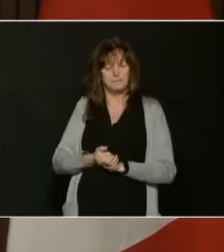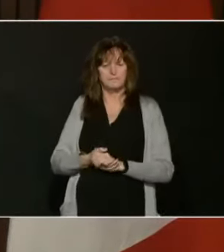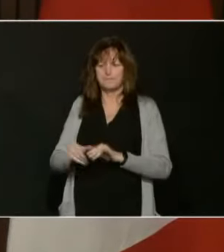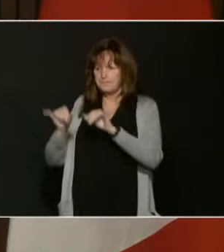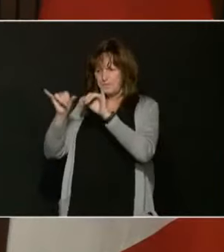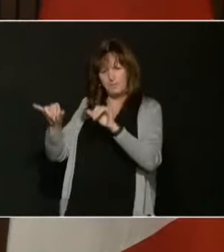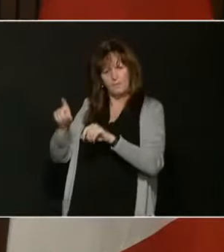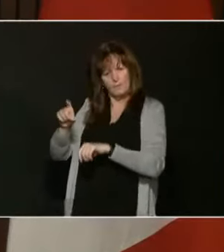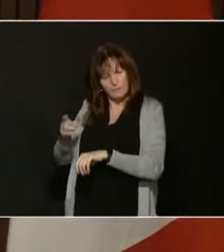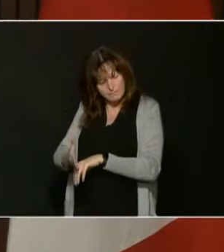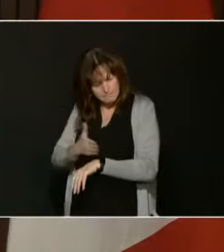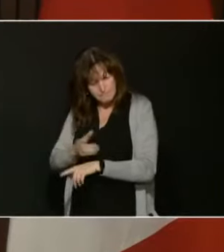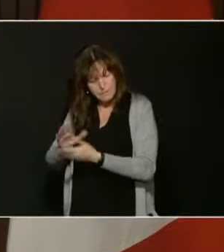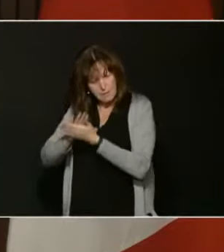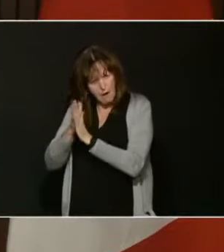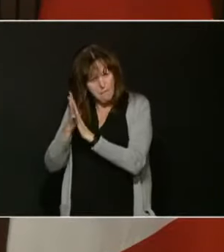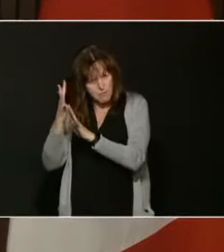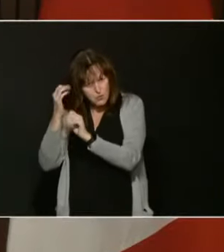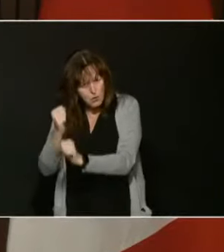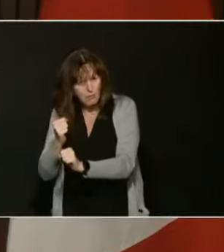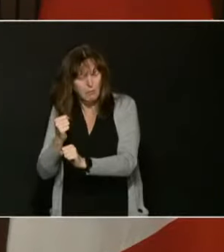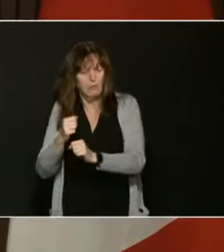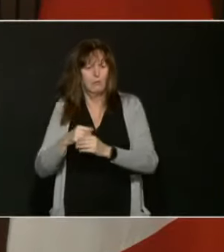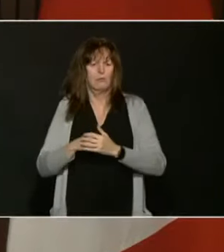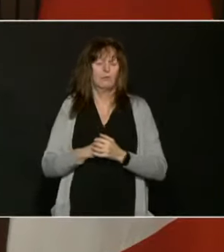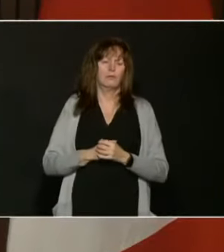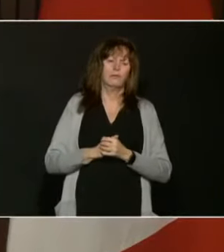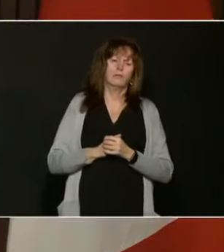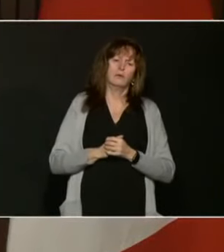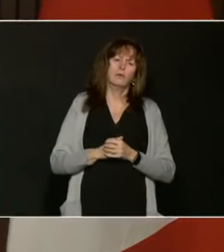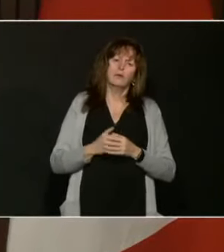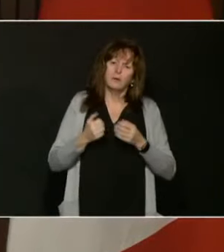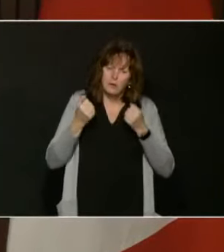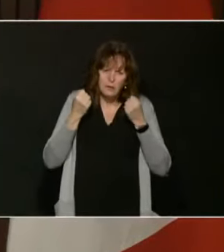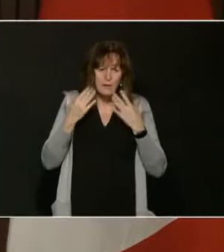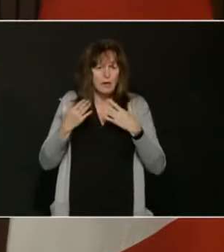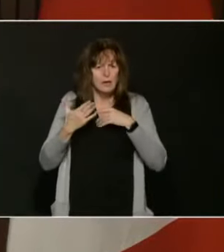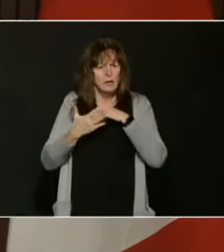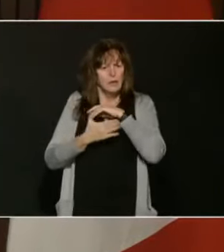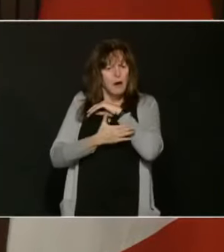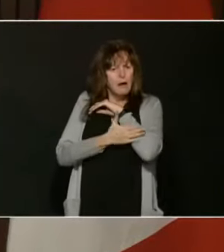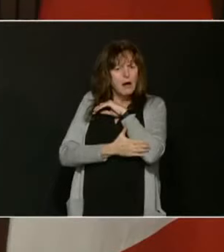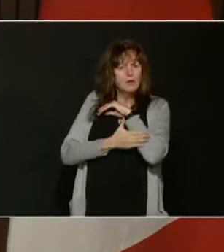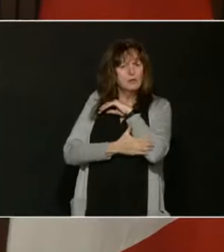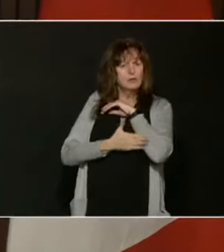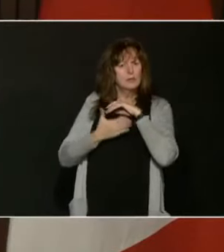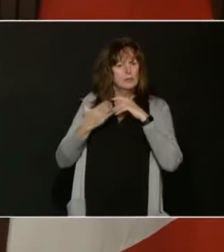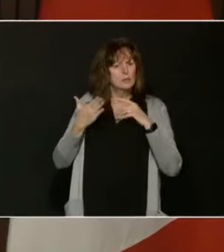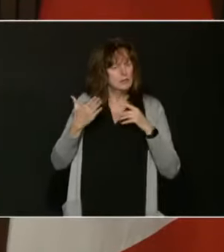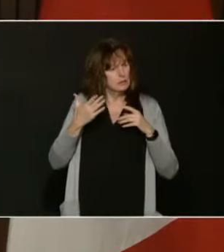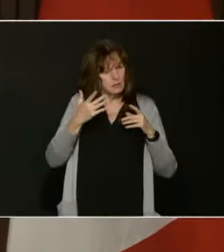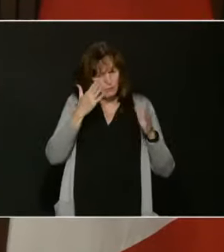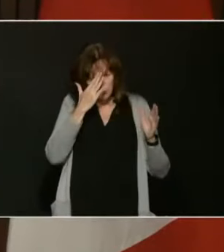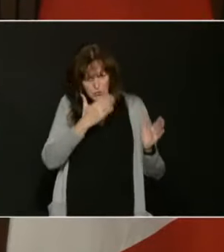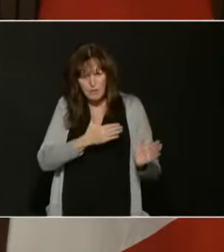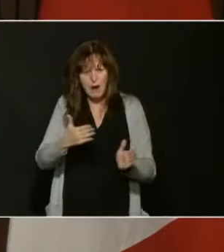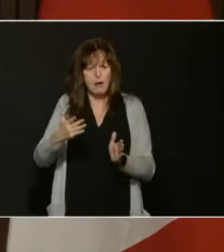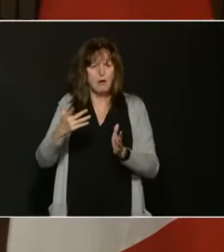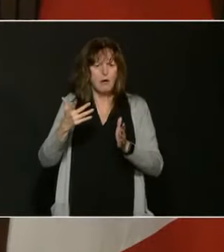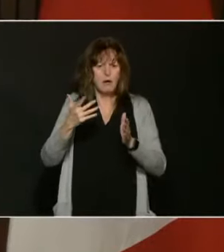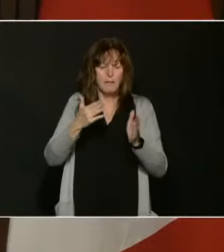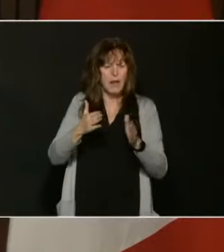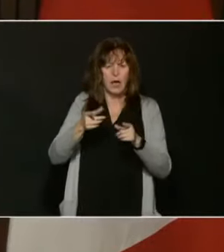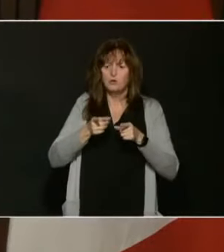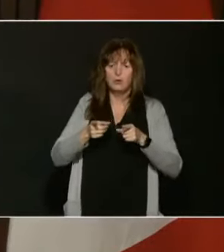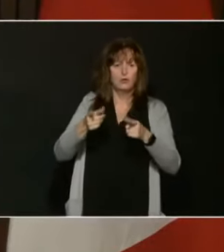kind of reinvestment and plan that countries usually think of when they're repairing from a war or after a natural disaster. And with all that